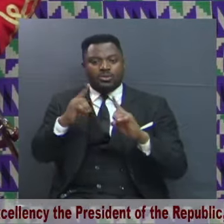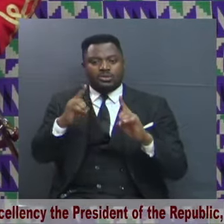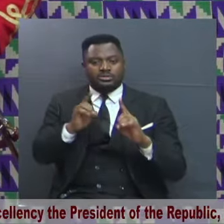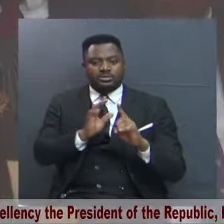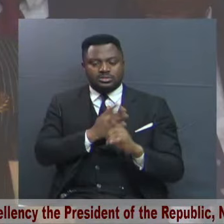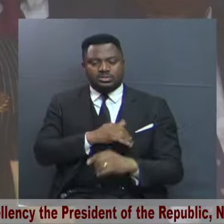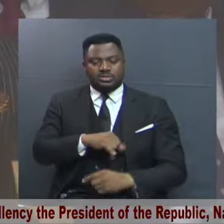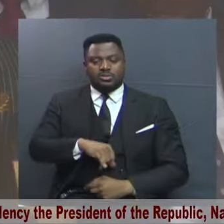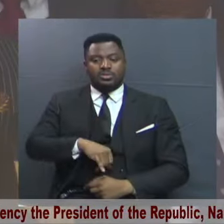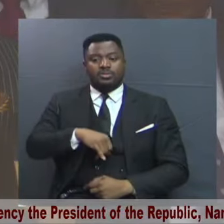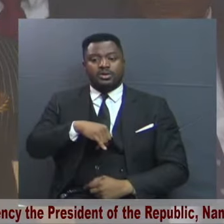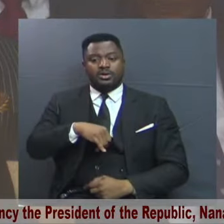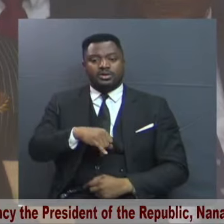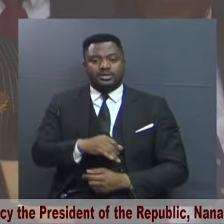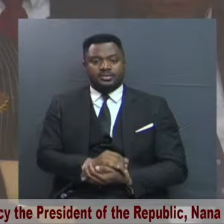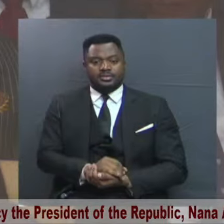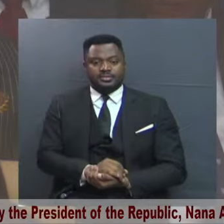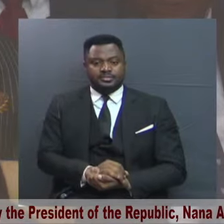our